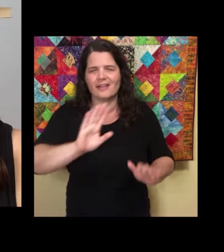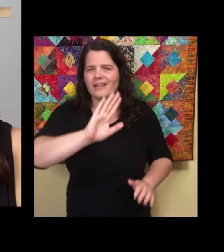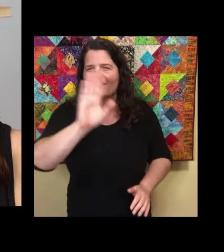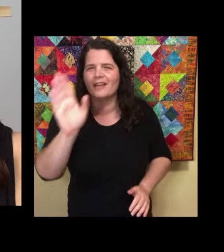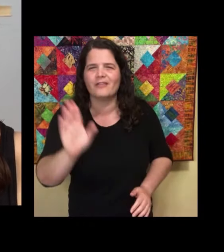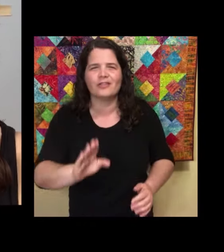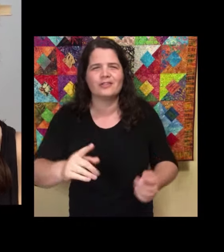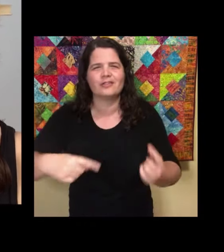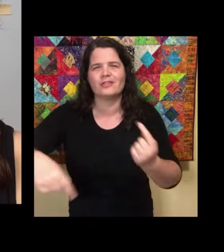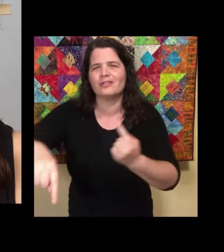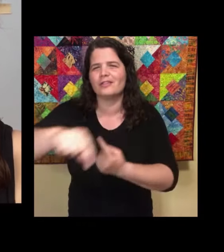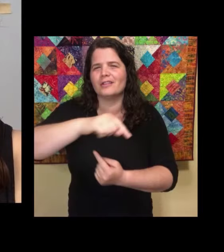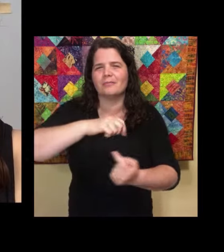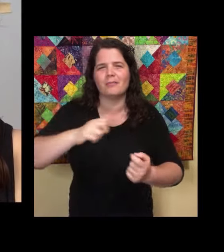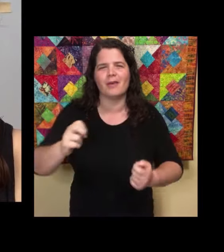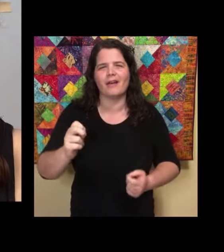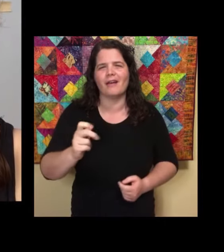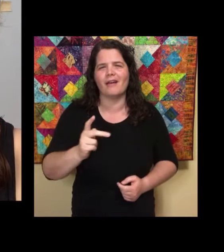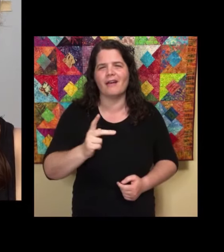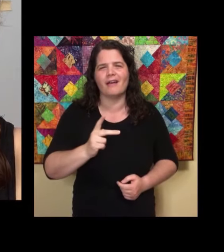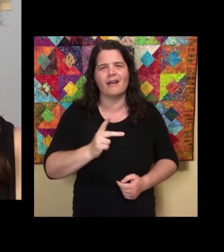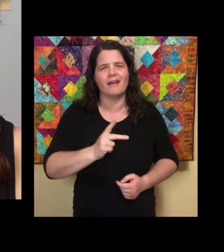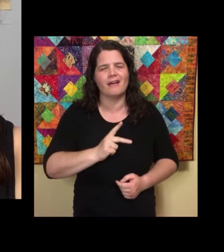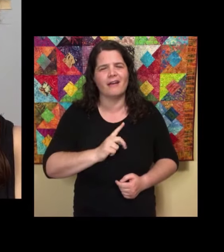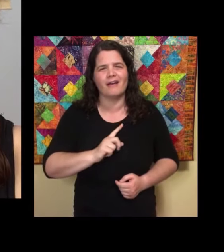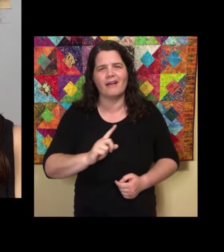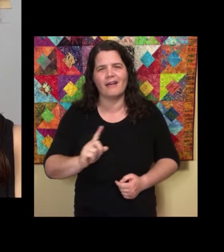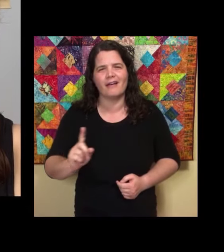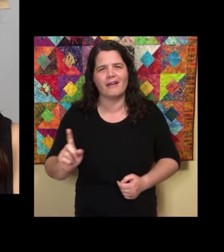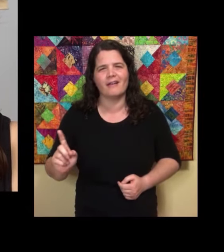back, never turning